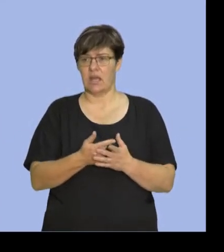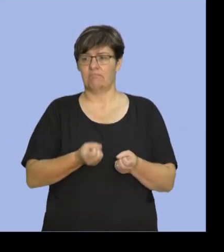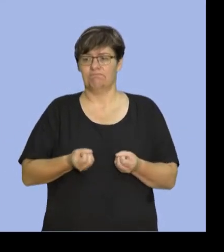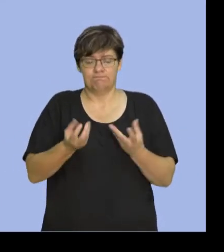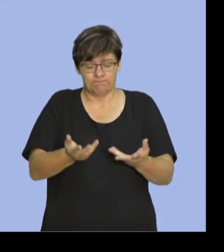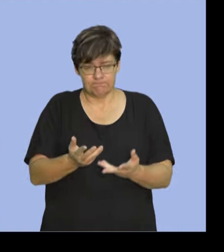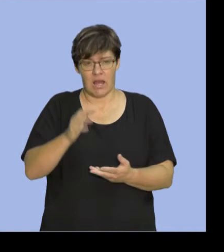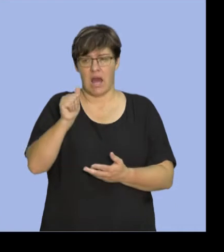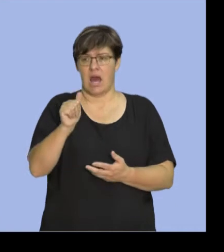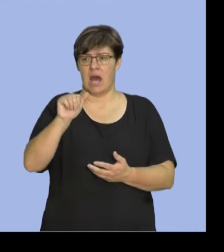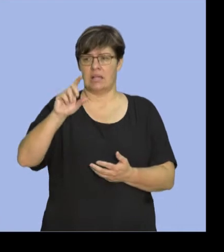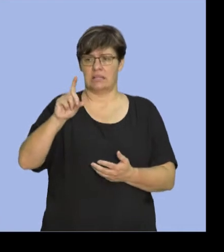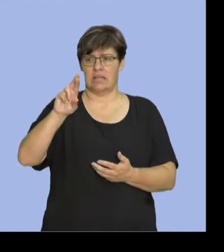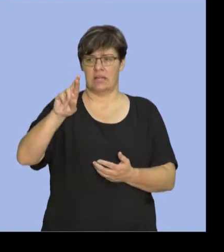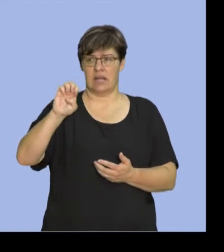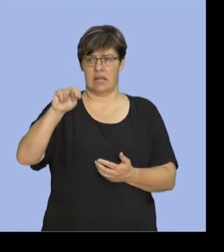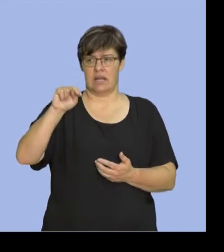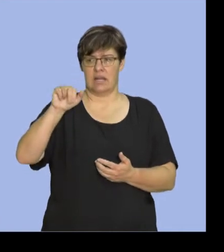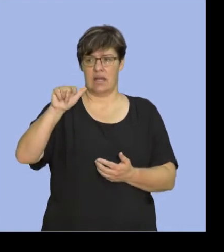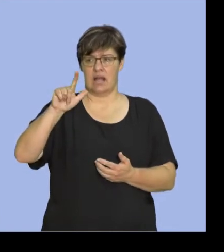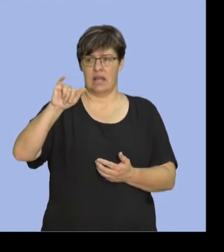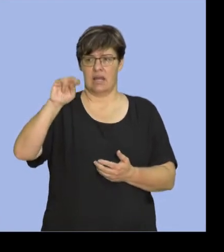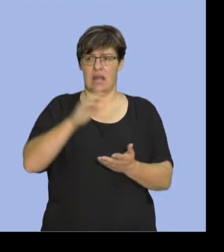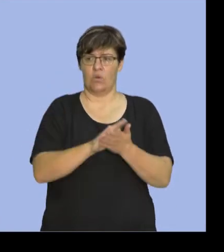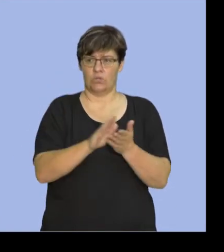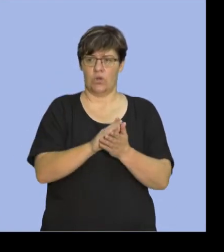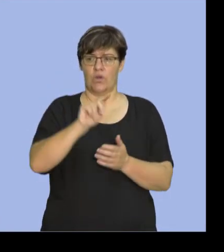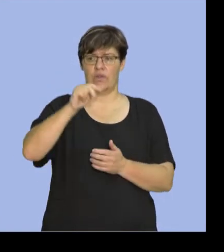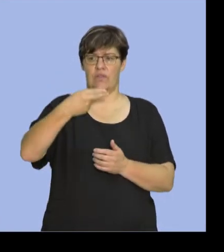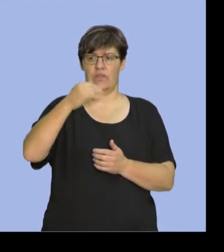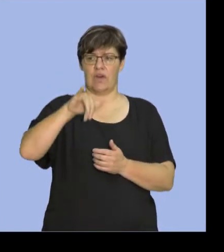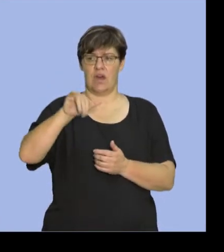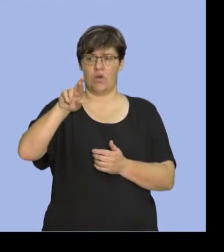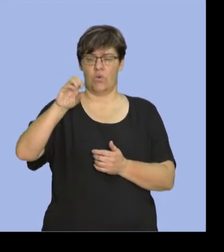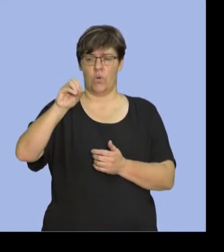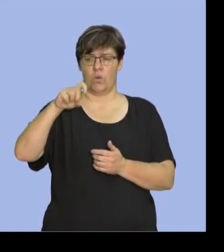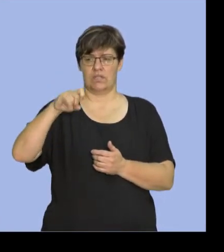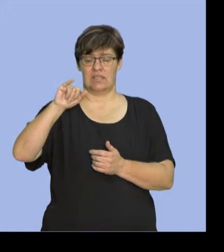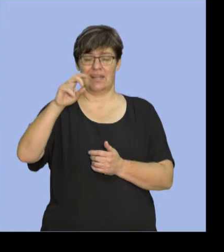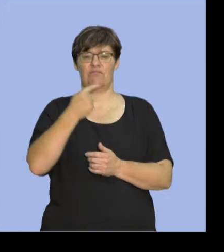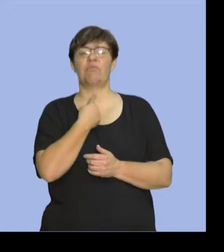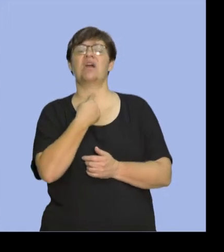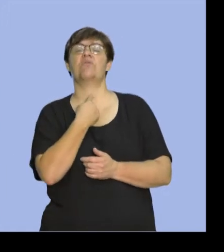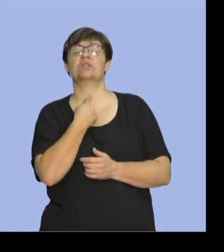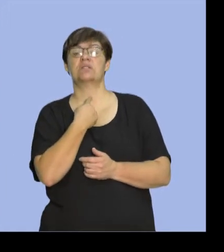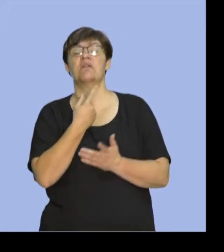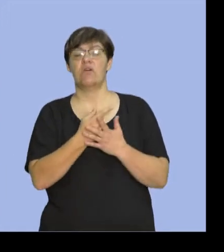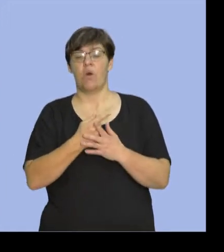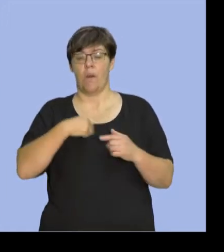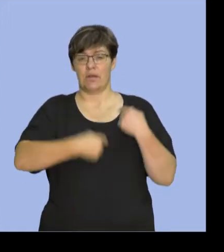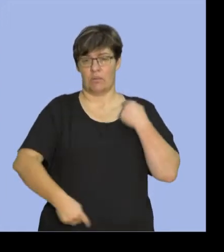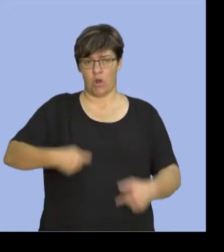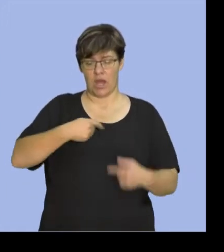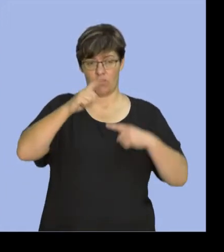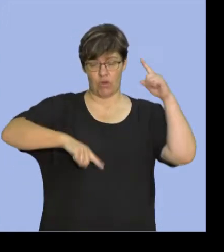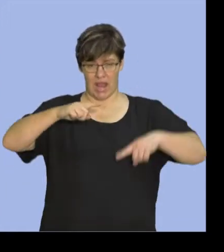and thyroxine. Again, thyroxine is produced from the thyroid gland, which maintains your basal metabolic rate. And this